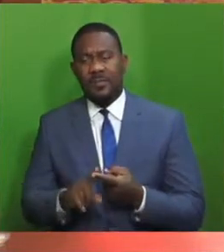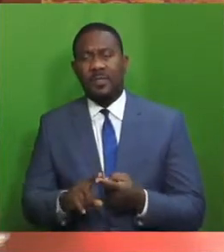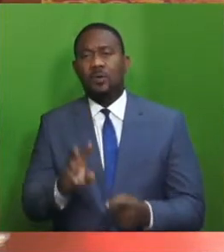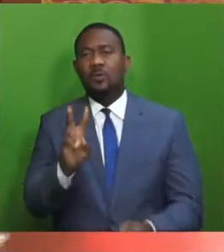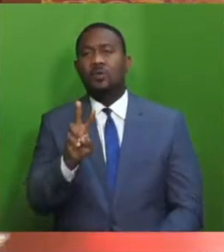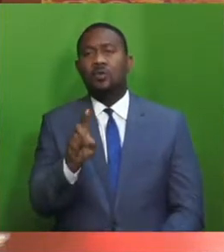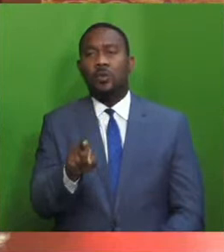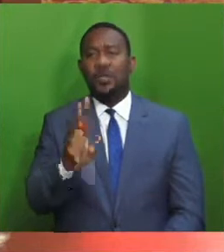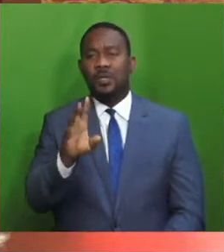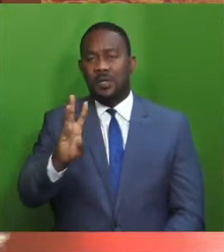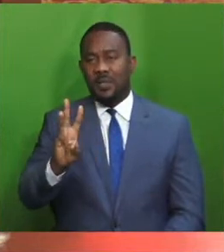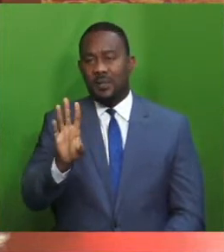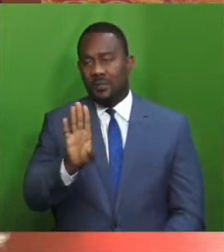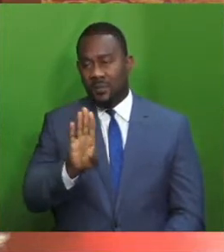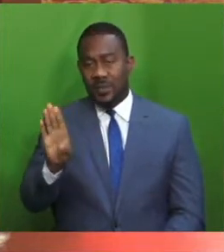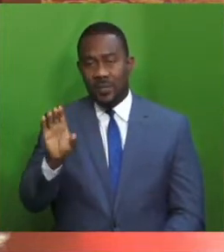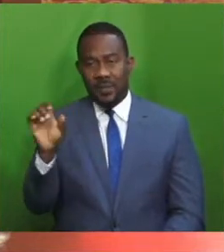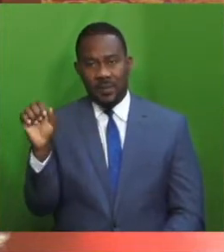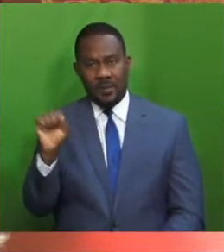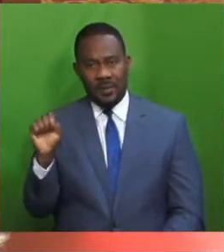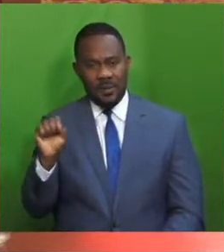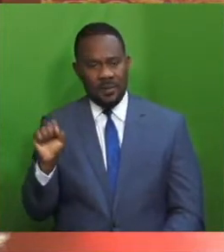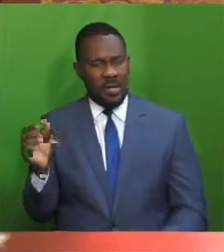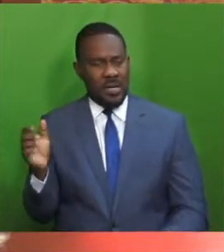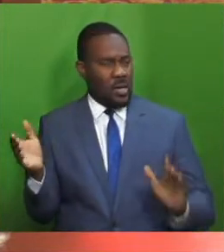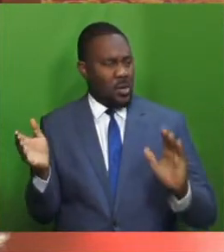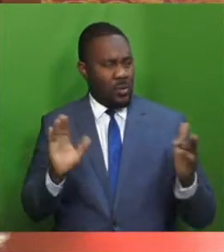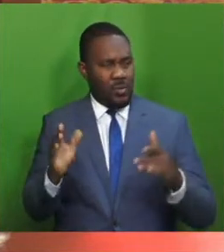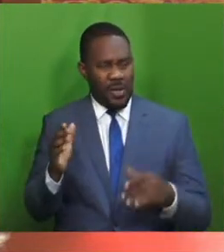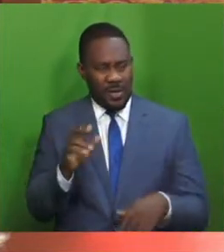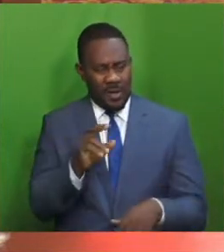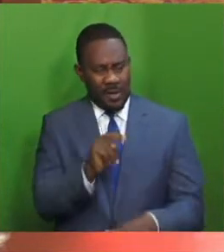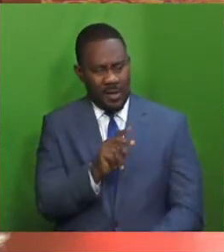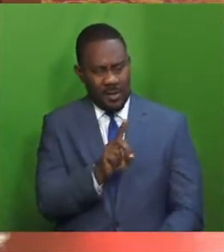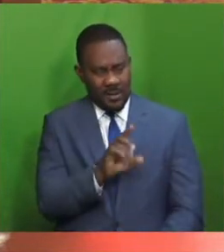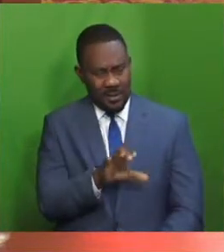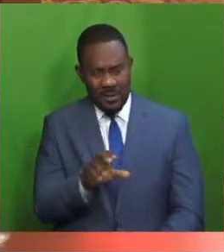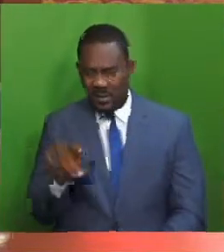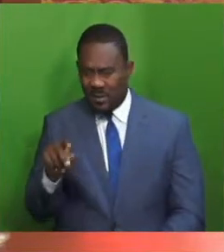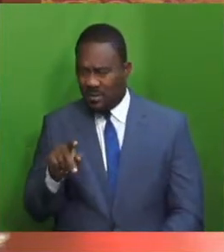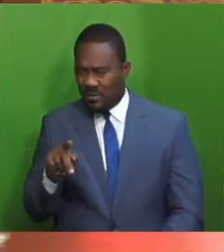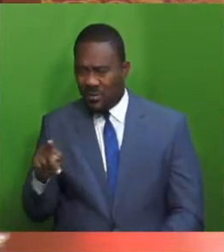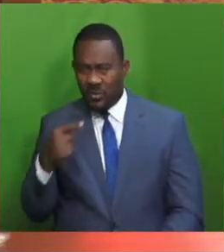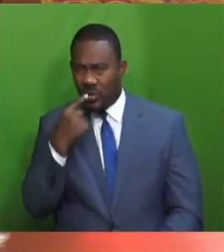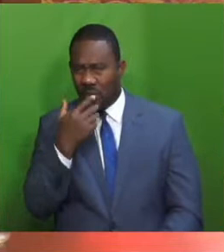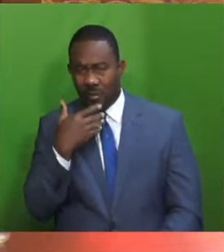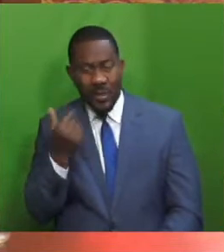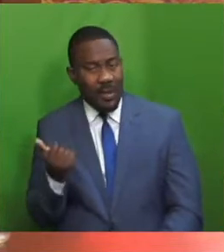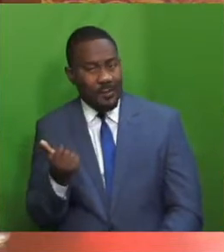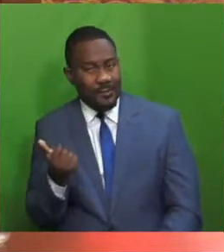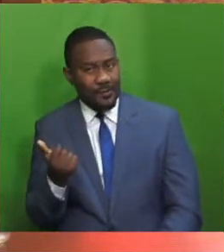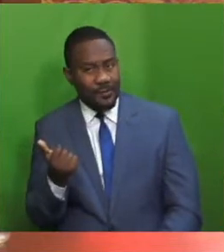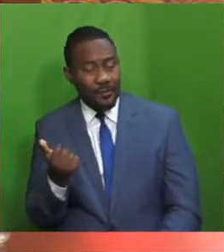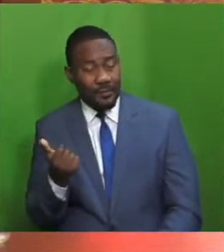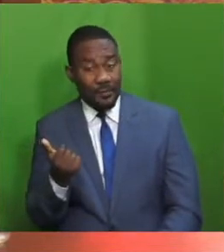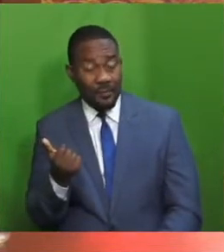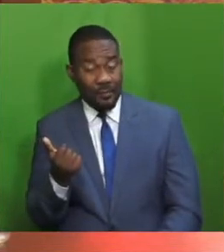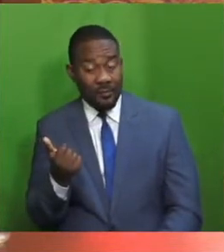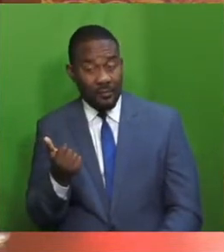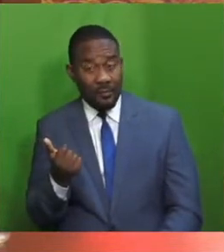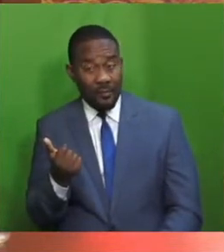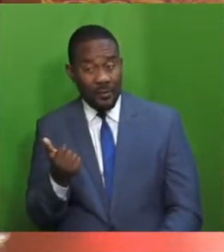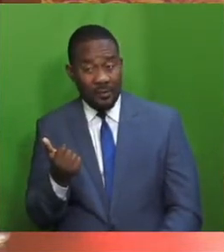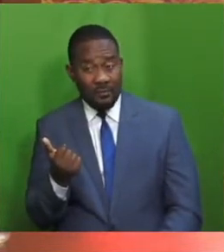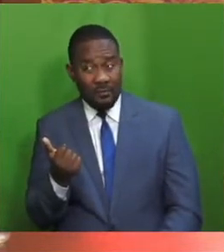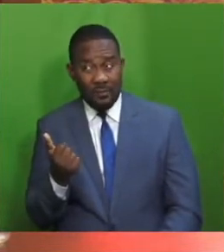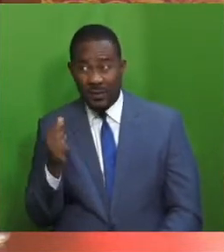billion. Who are better managers of this economy? But for the COVID, Ghanaians would have seen a rapid